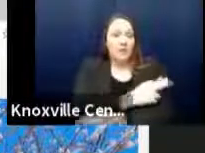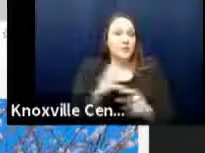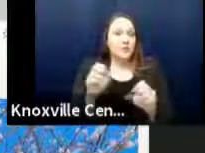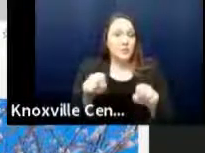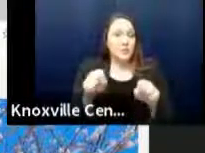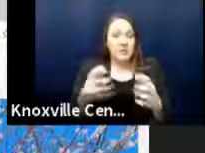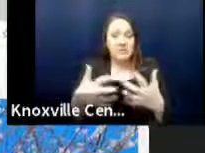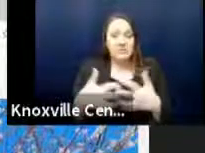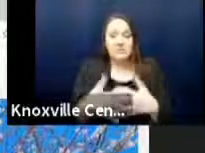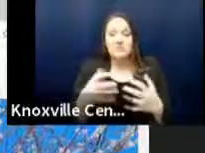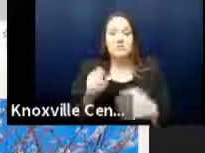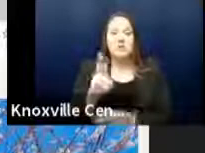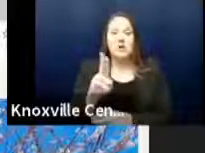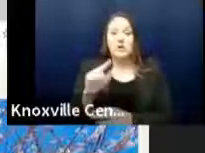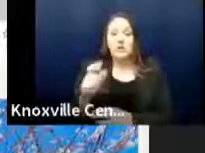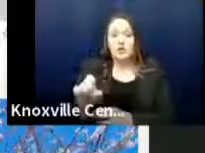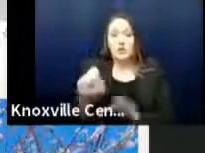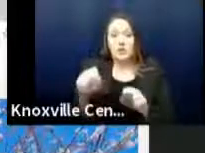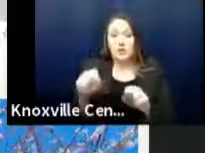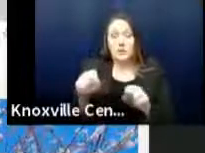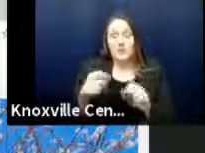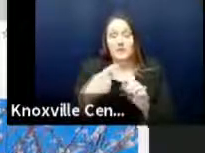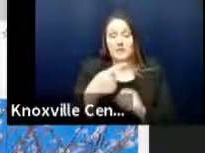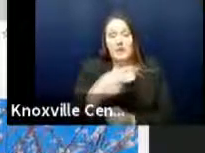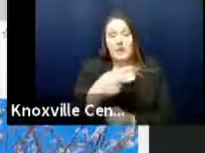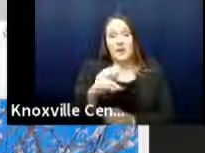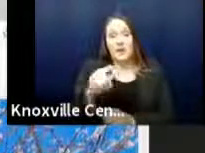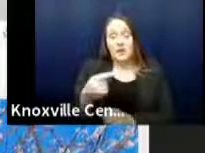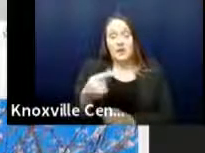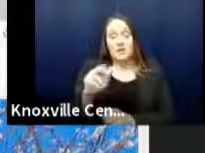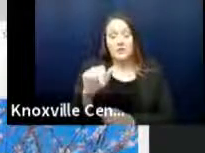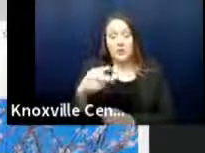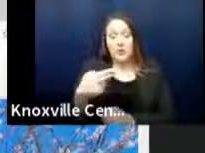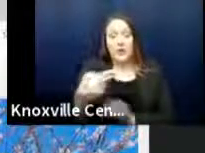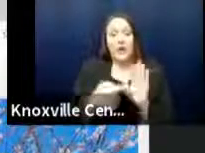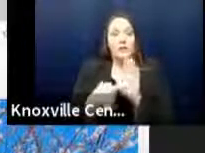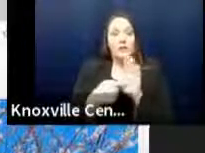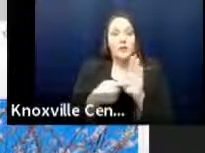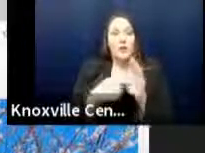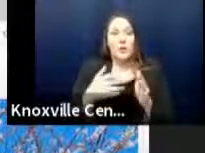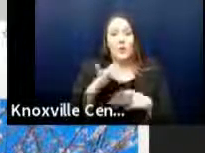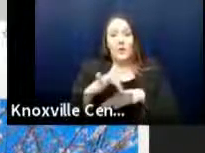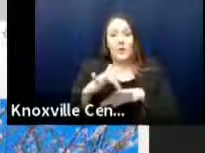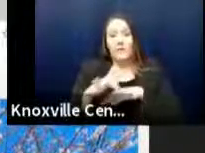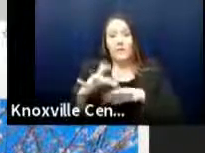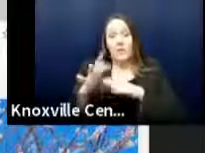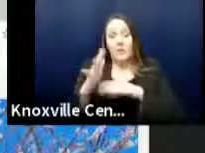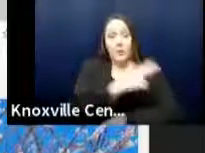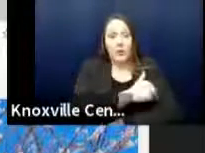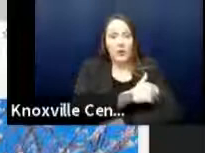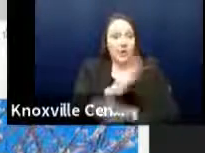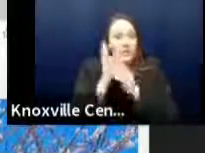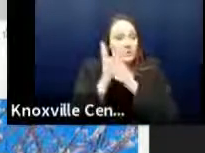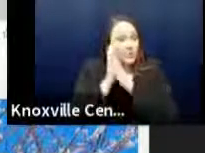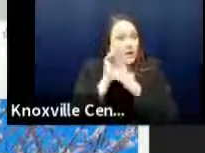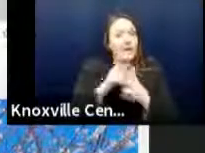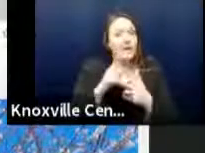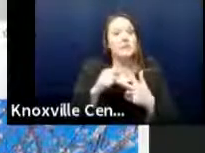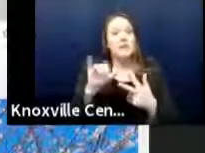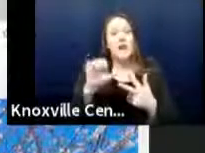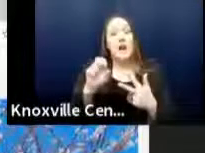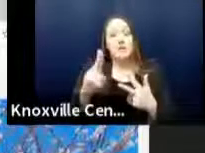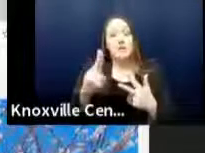surge capacity. These graphs show the availability of regional hospital beds, ICU beds, and ventilators from our